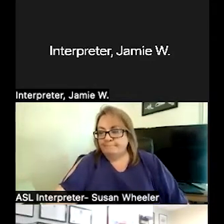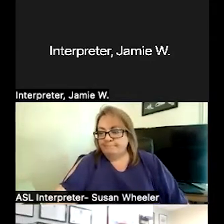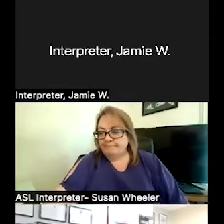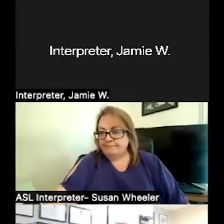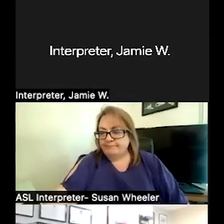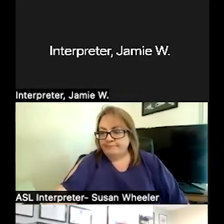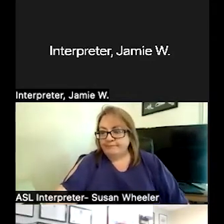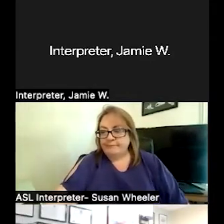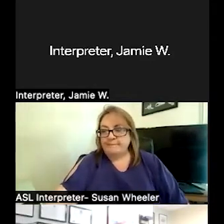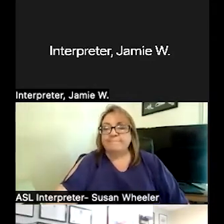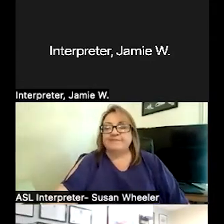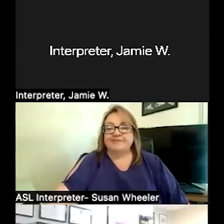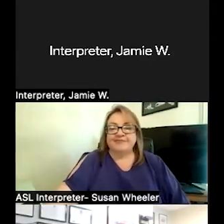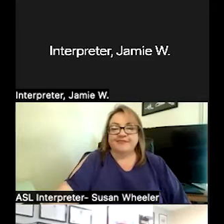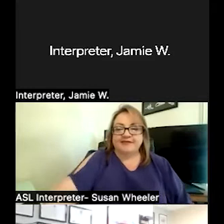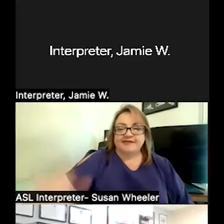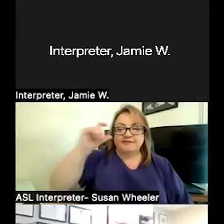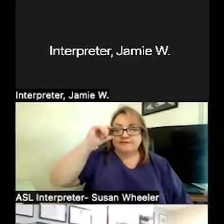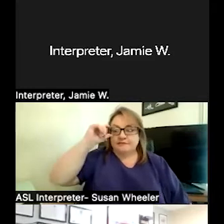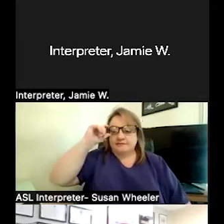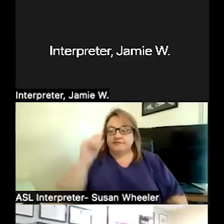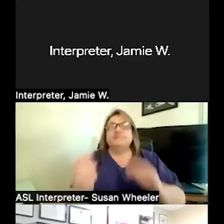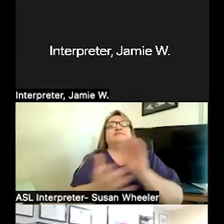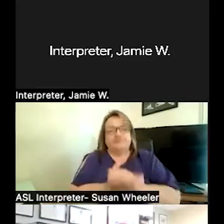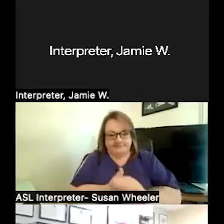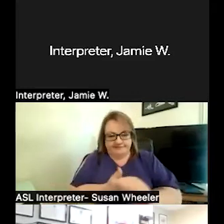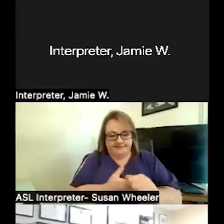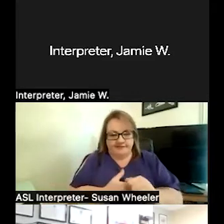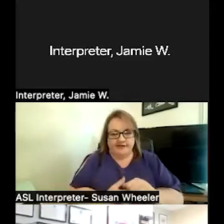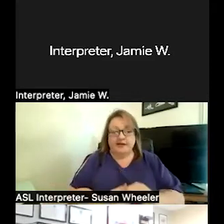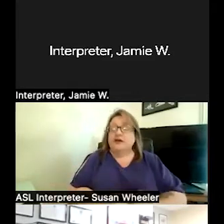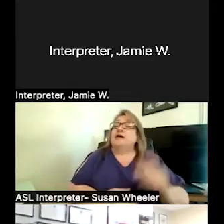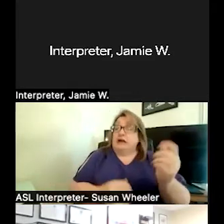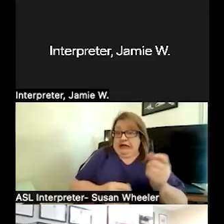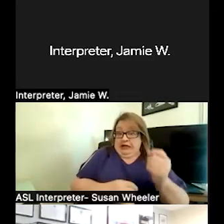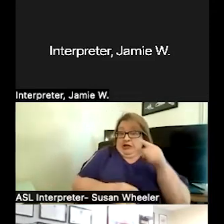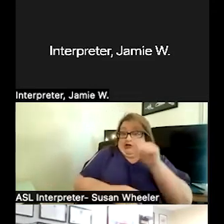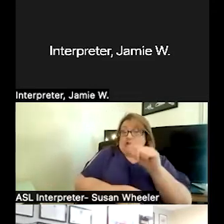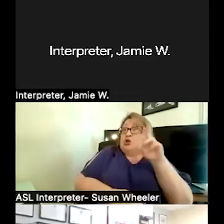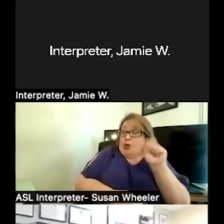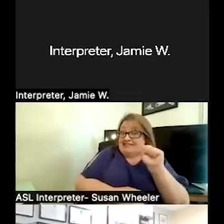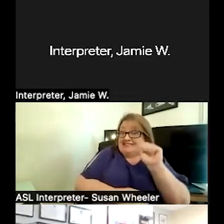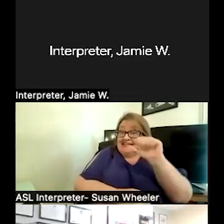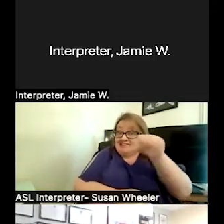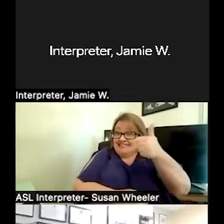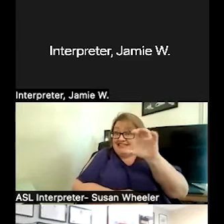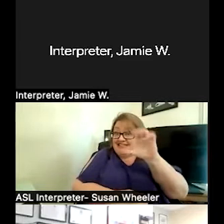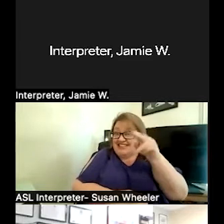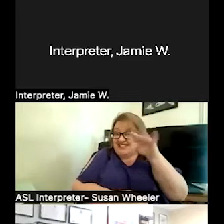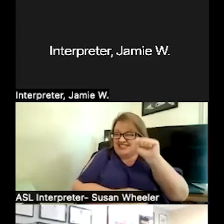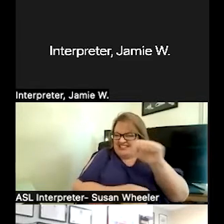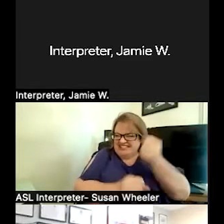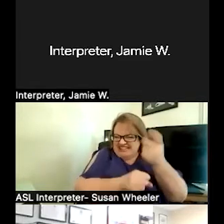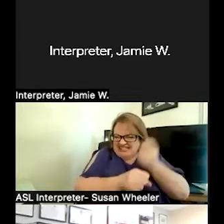So in looking at the access and functional needs community, the Census Bureau determined about 26% of the American population